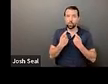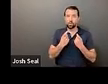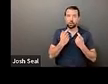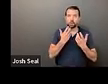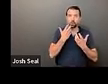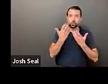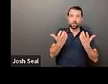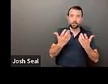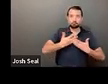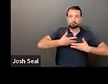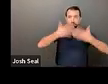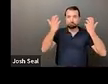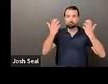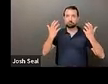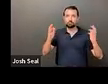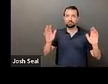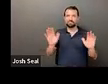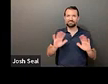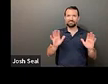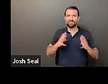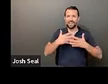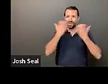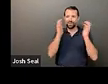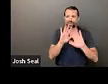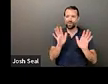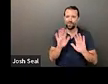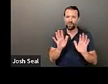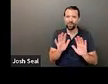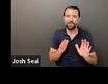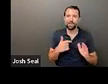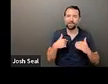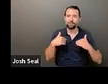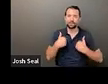don't know that I want any cries of outrage today.